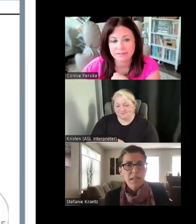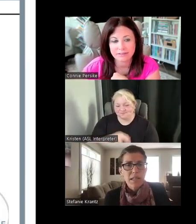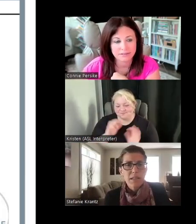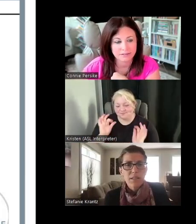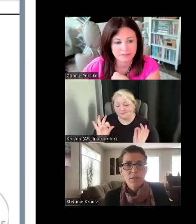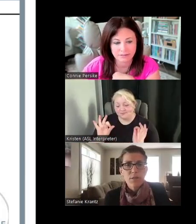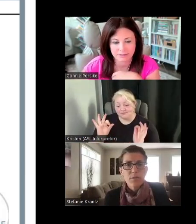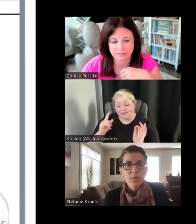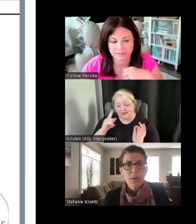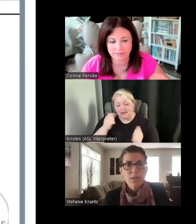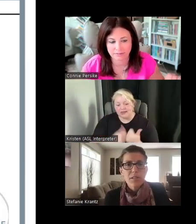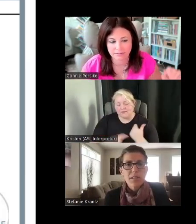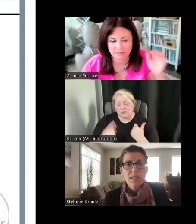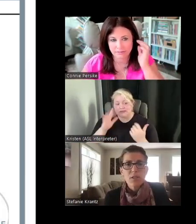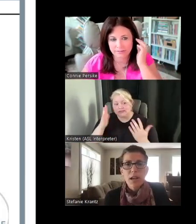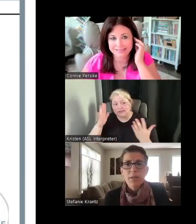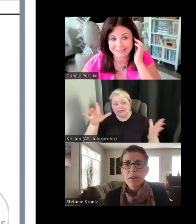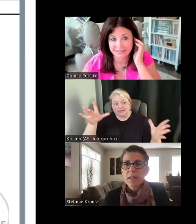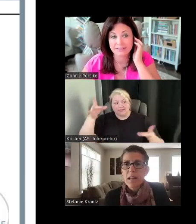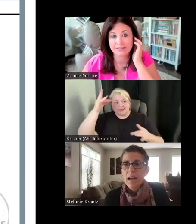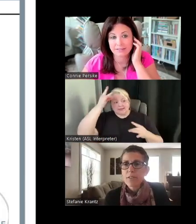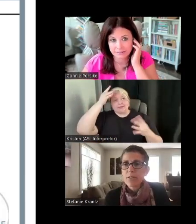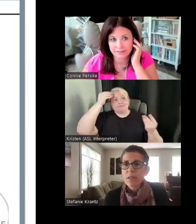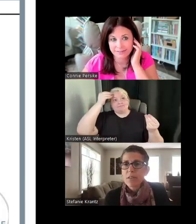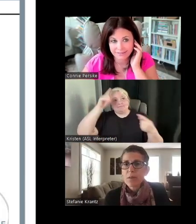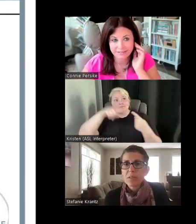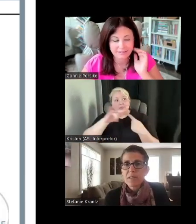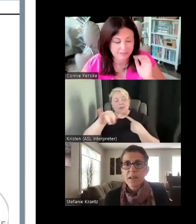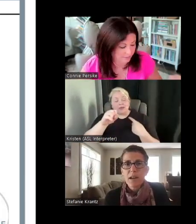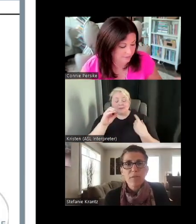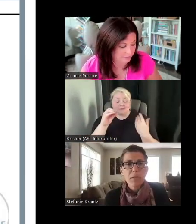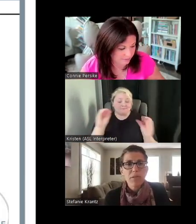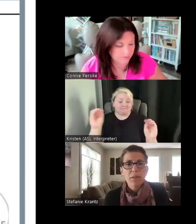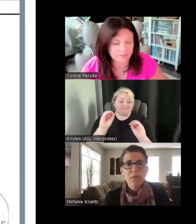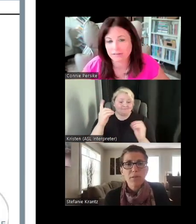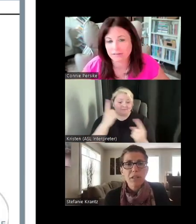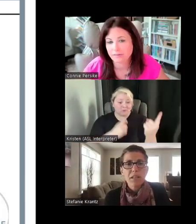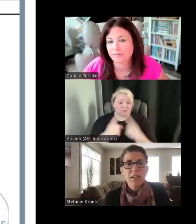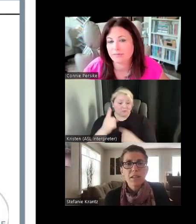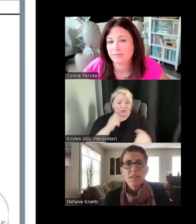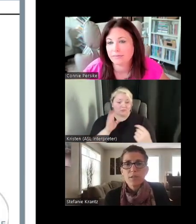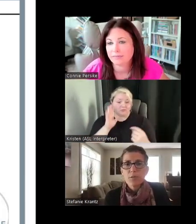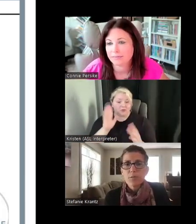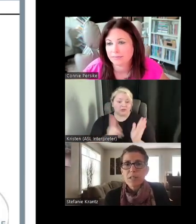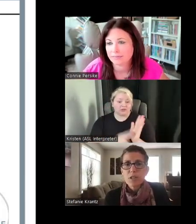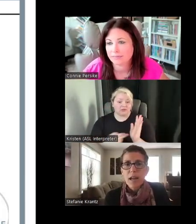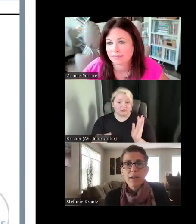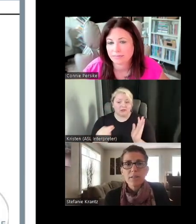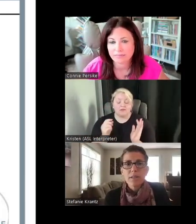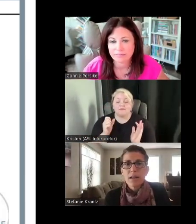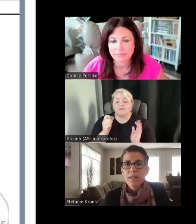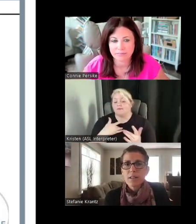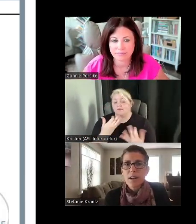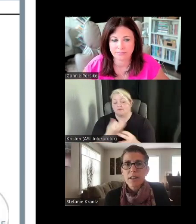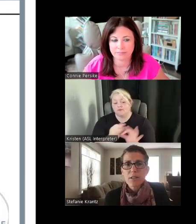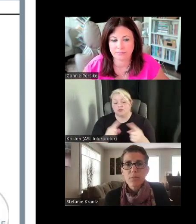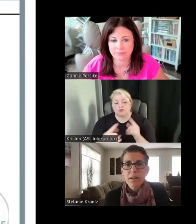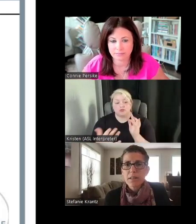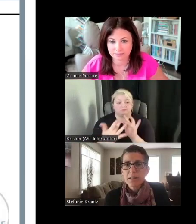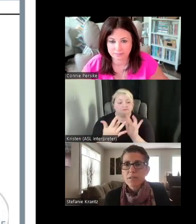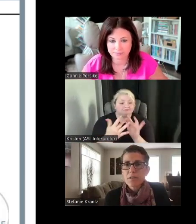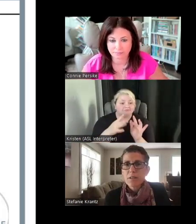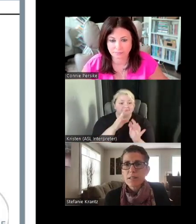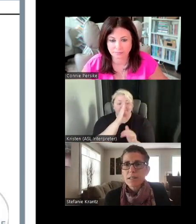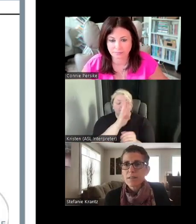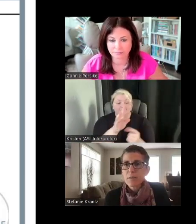everyone's taking it in. There's no questions in the chat right now. So I think we'll sign off, but feel free to reach out to Connie